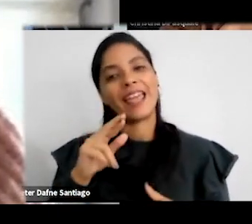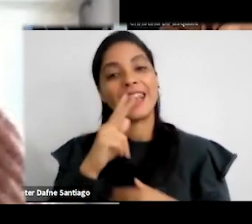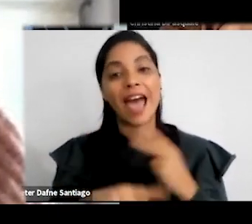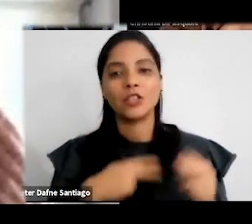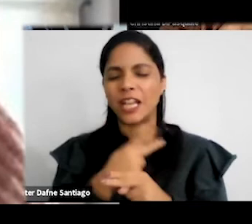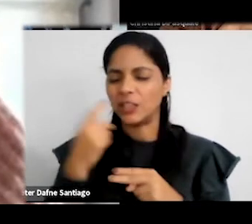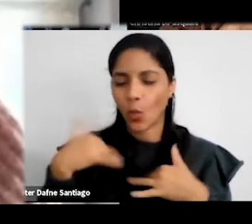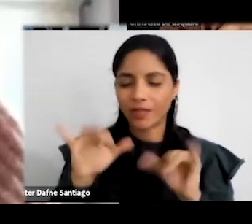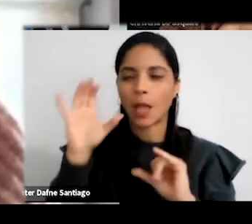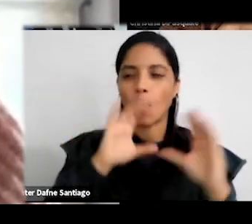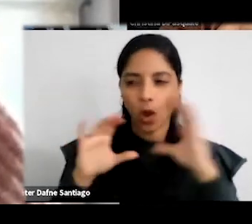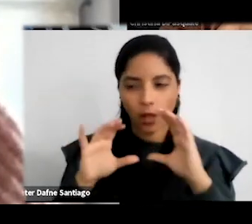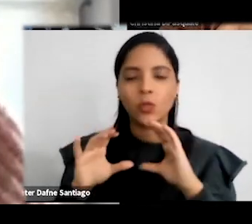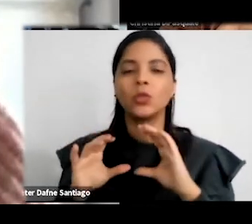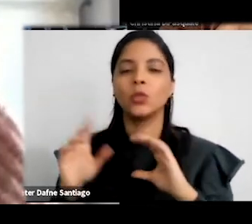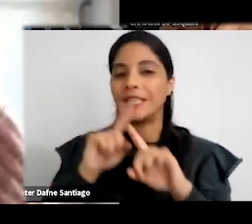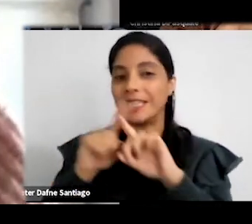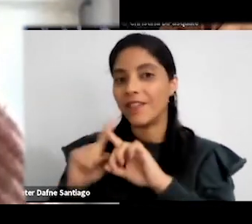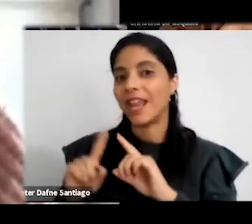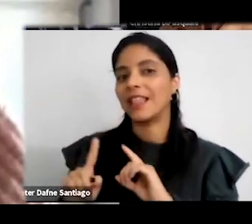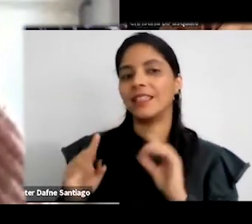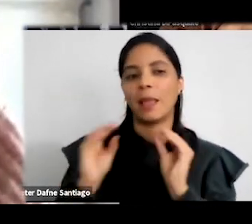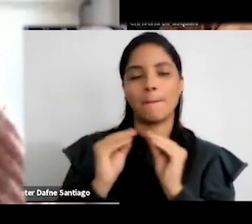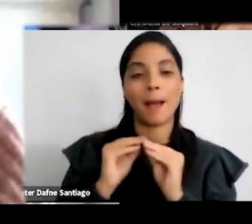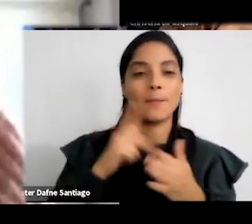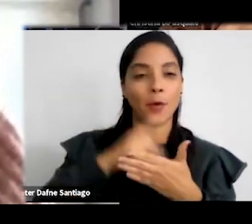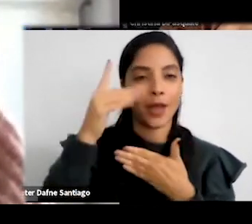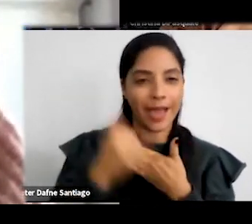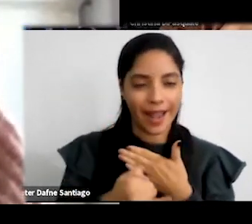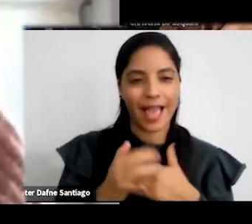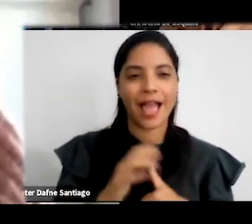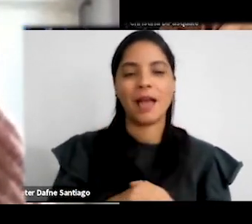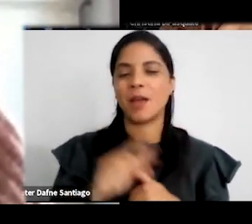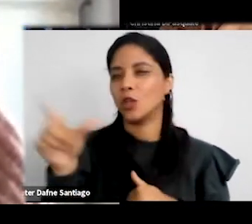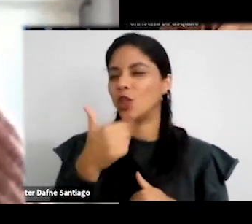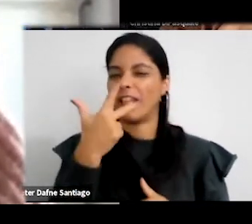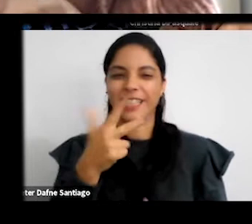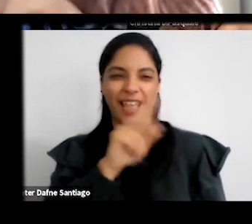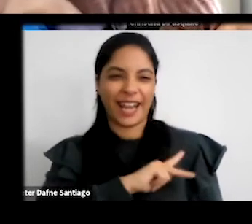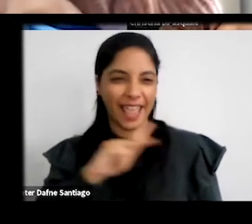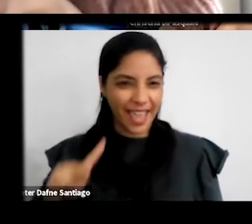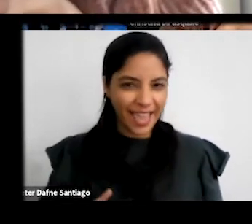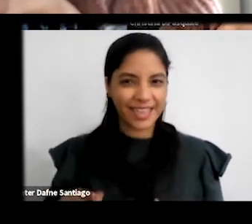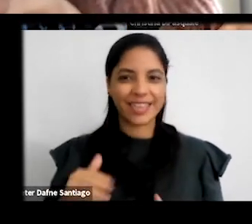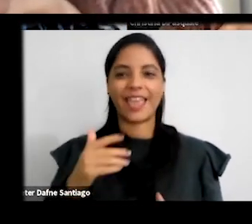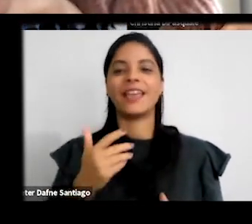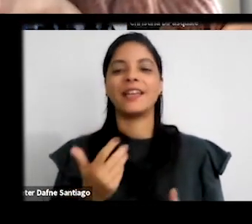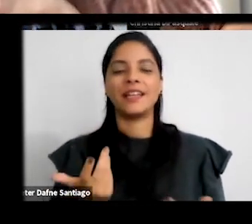One, a Three Kings episode, which had an animated story, and it had Rita Moreno in it,